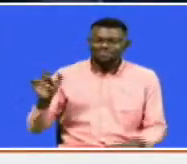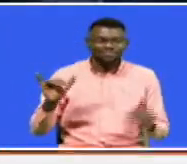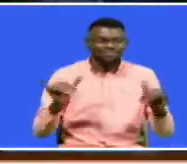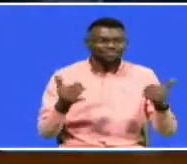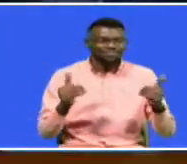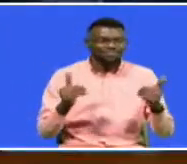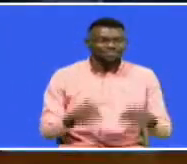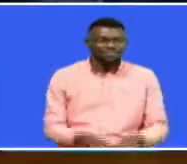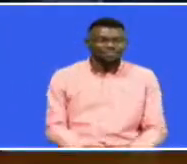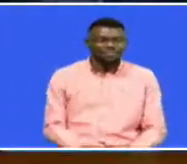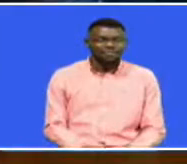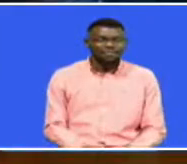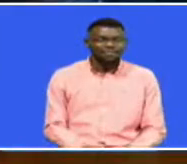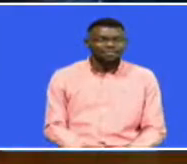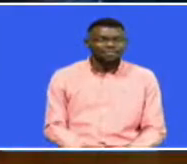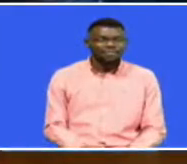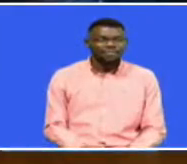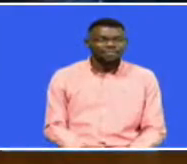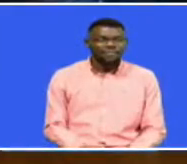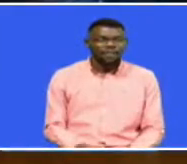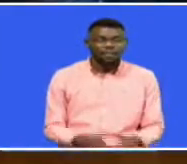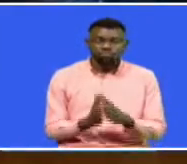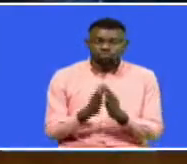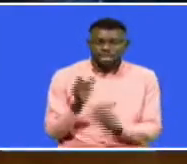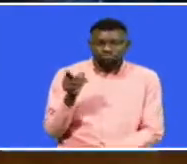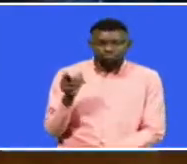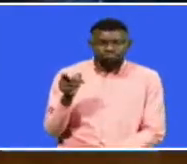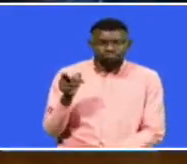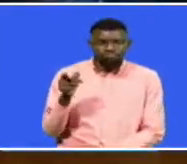News. And now on to that story on the president. Now, President William